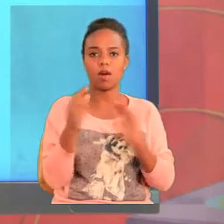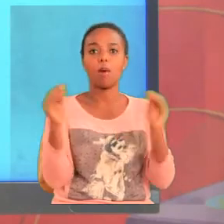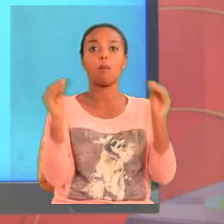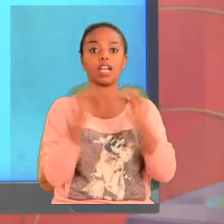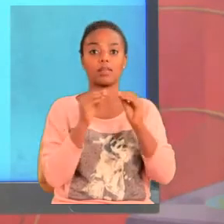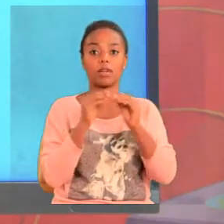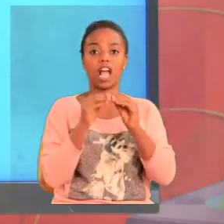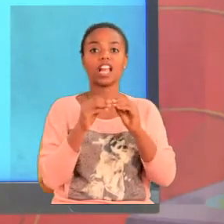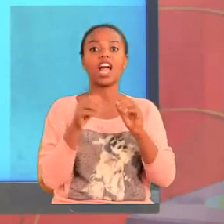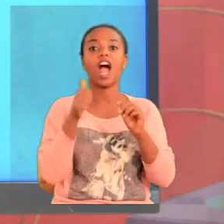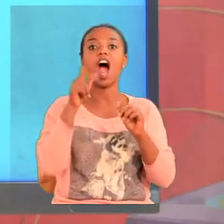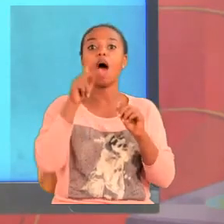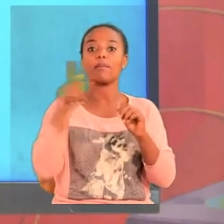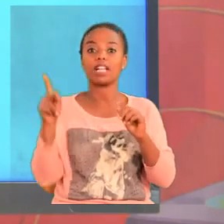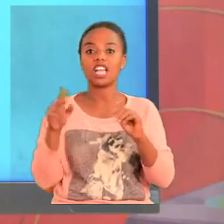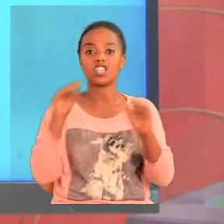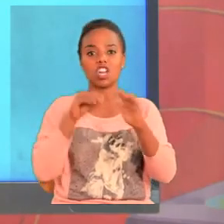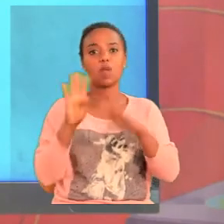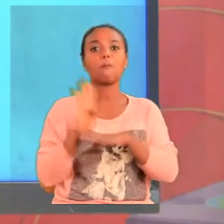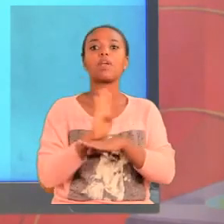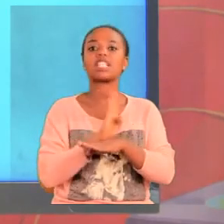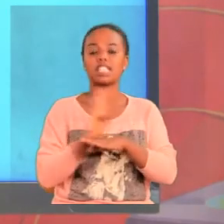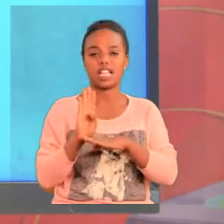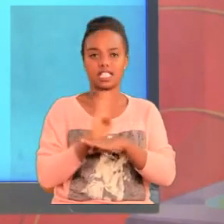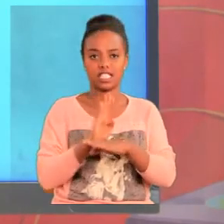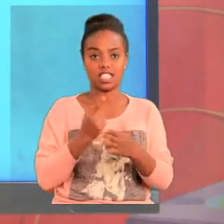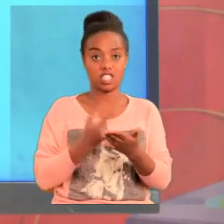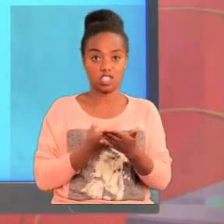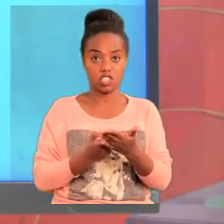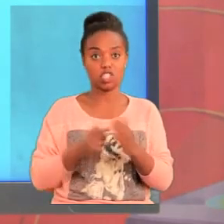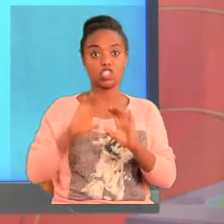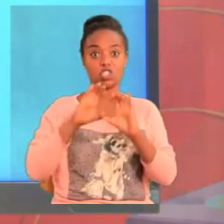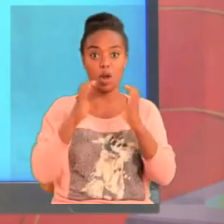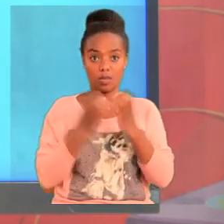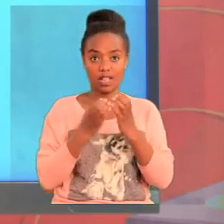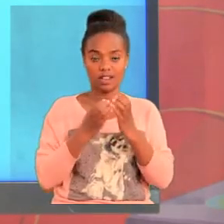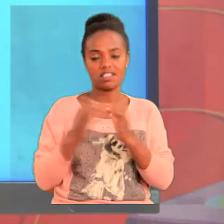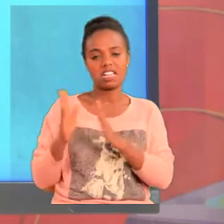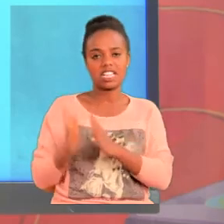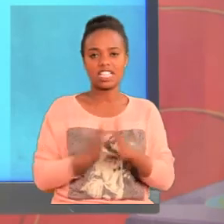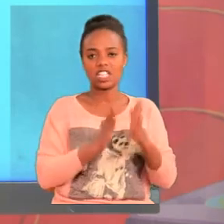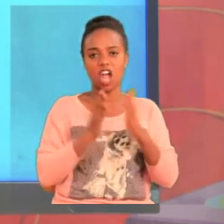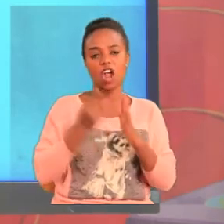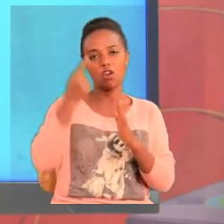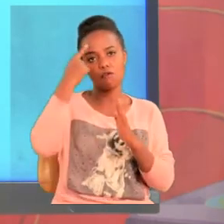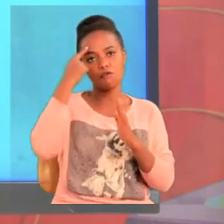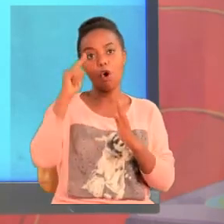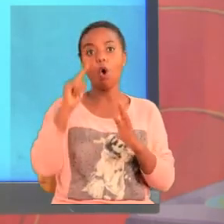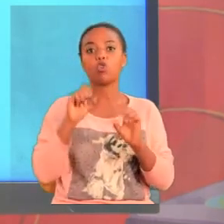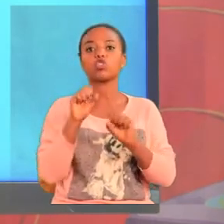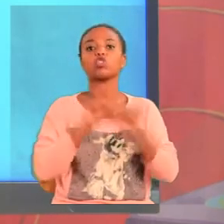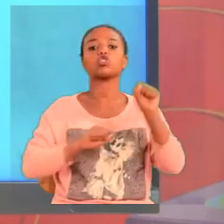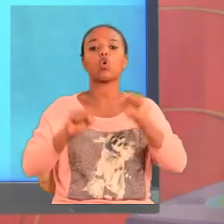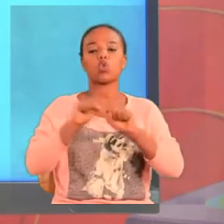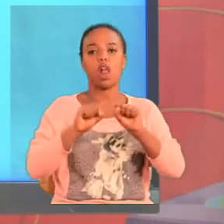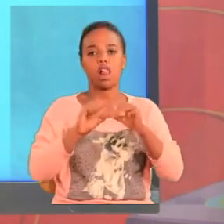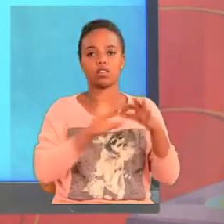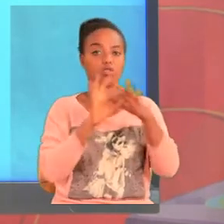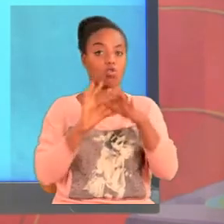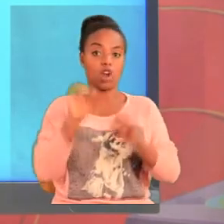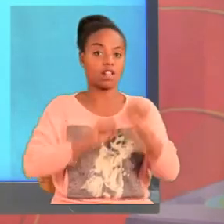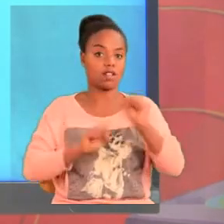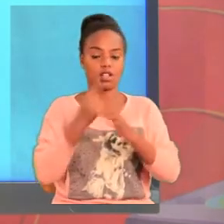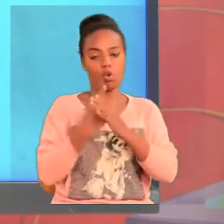mathematical application in business, and this chapter is designed for social science students only. So